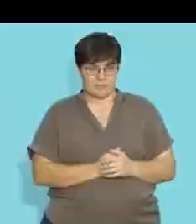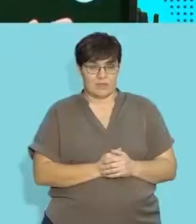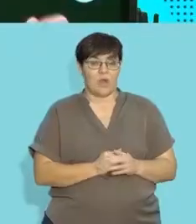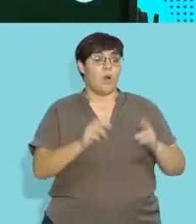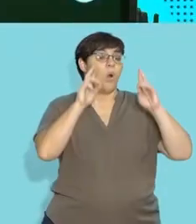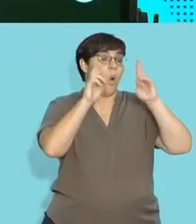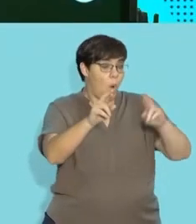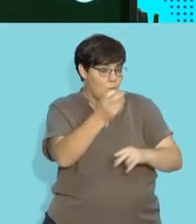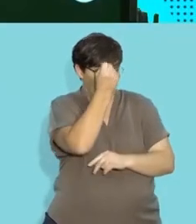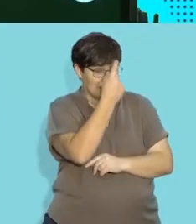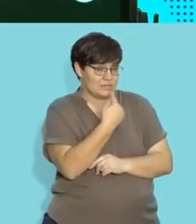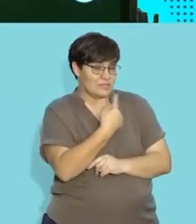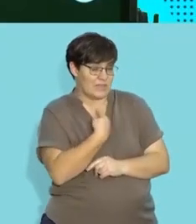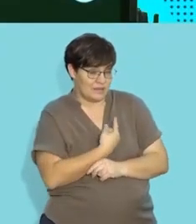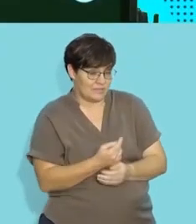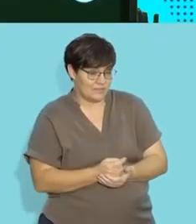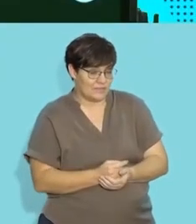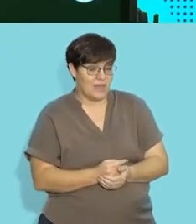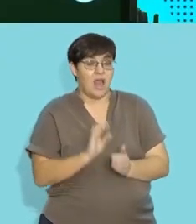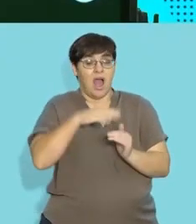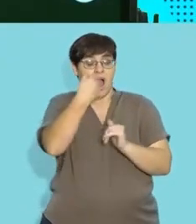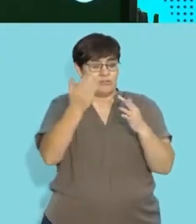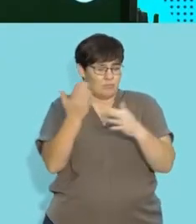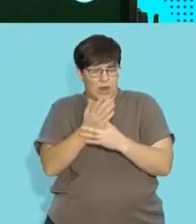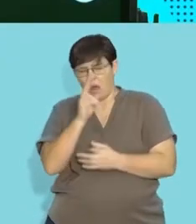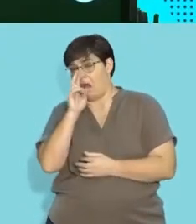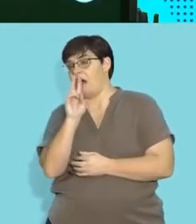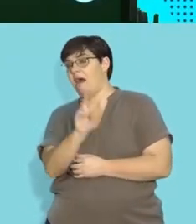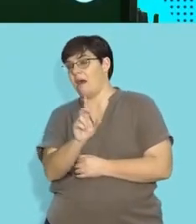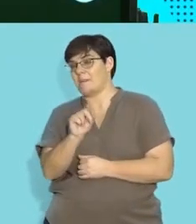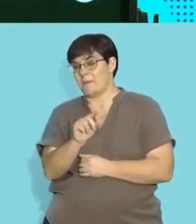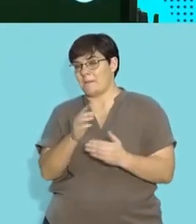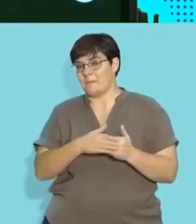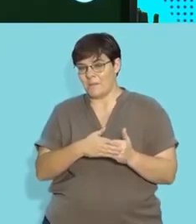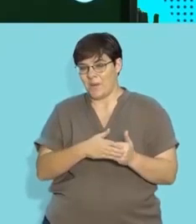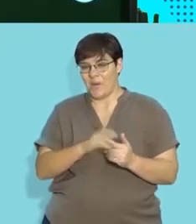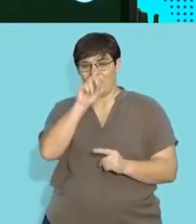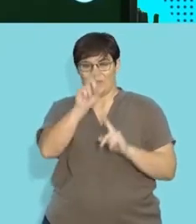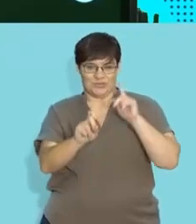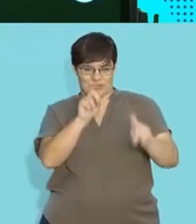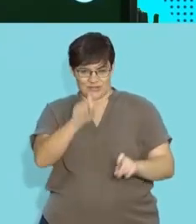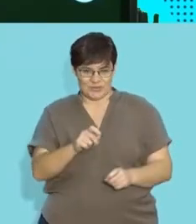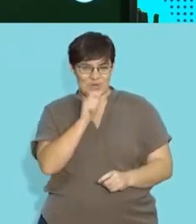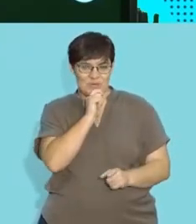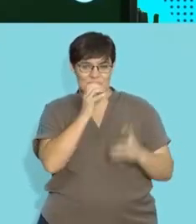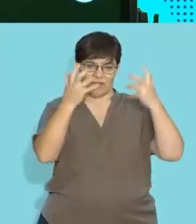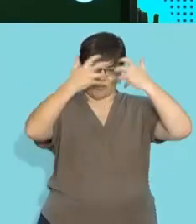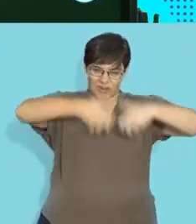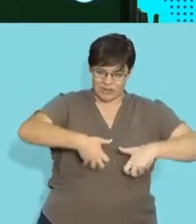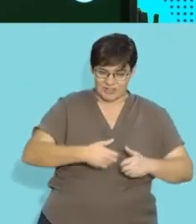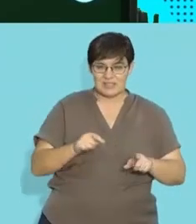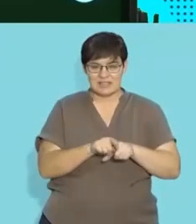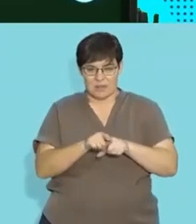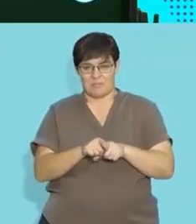mean. Okay, guys, I hope it makes sense. We'll see shortly after the break with another